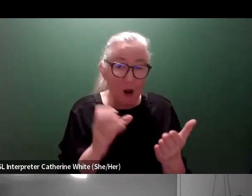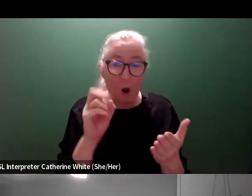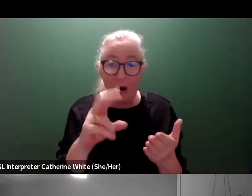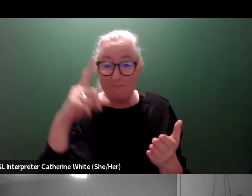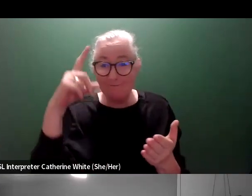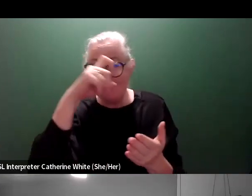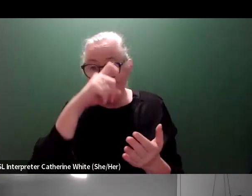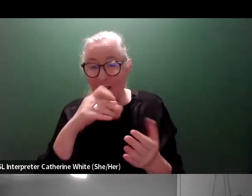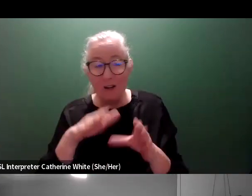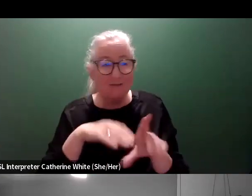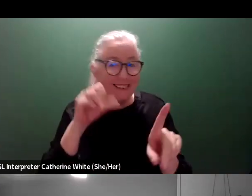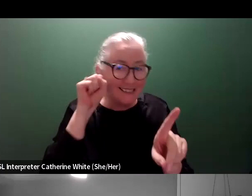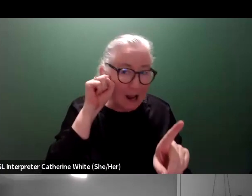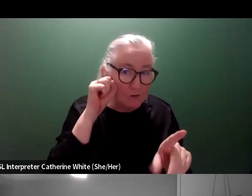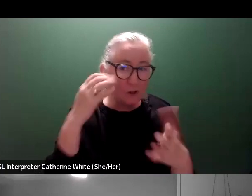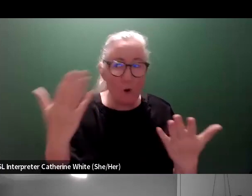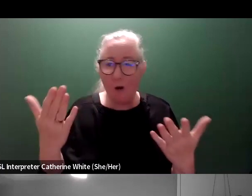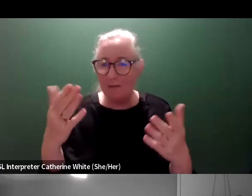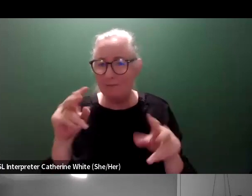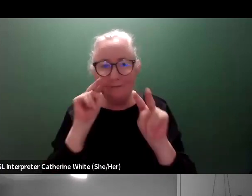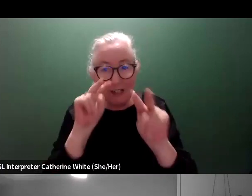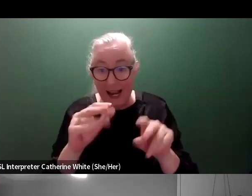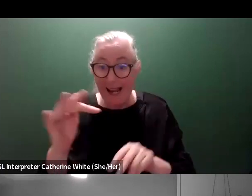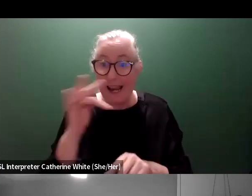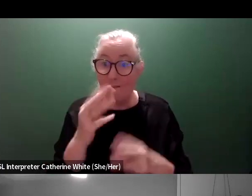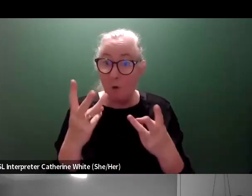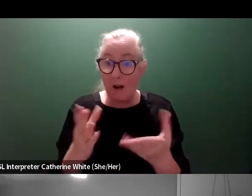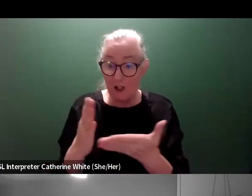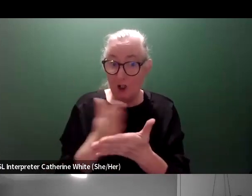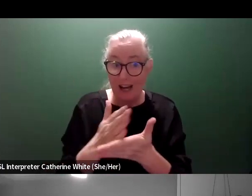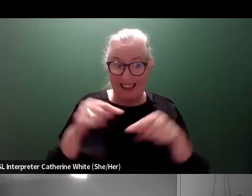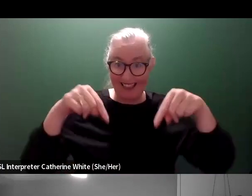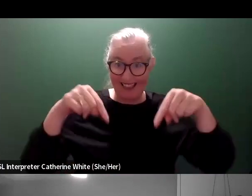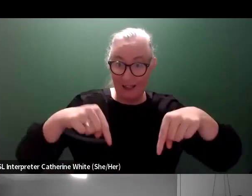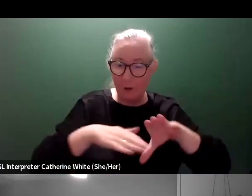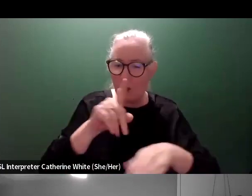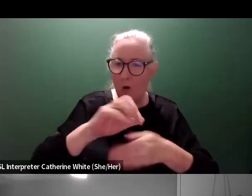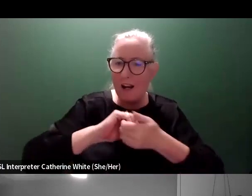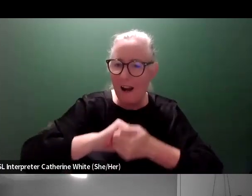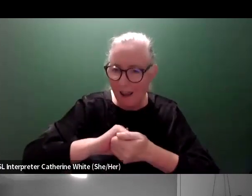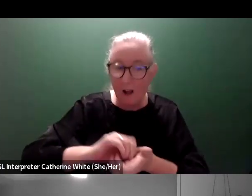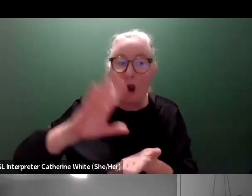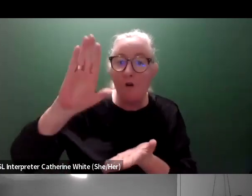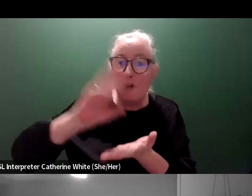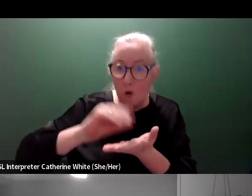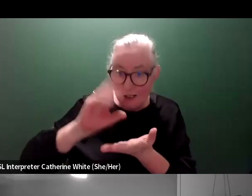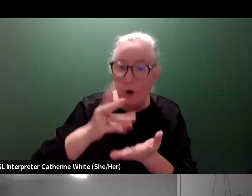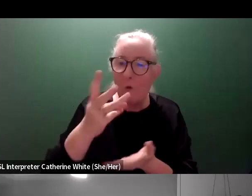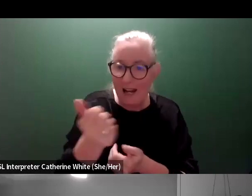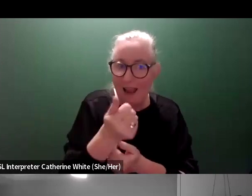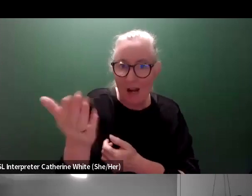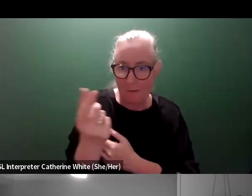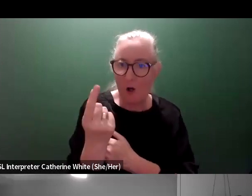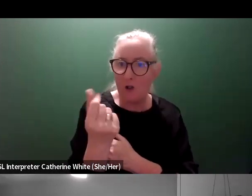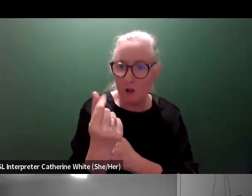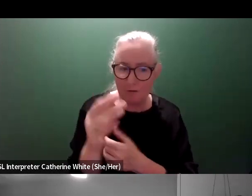with your audio or with the picture, or if you wish to share it with your colleagues, a recording will be available shortly on